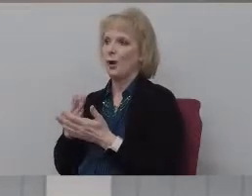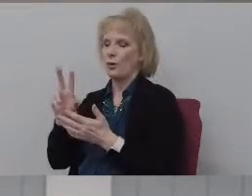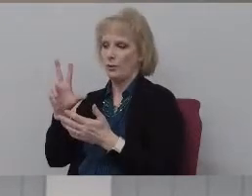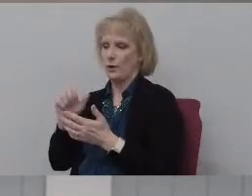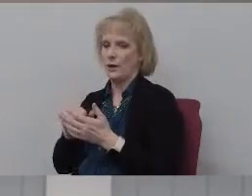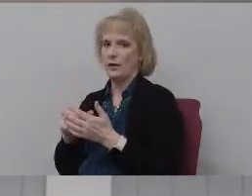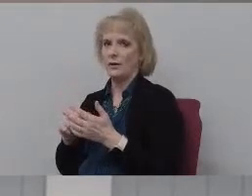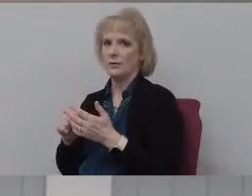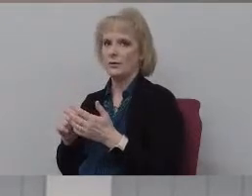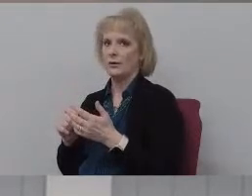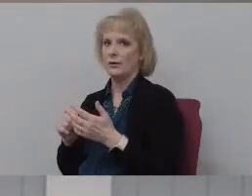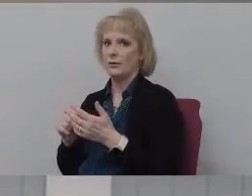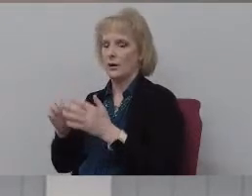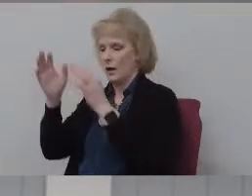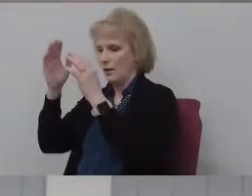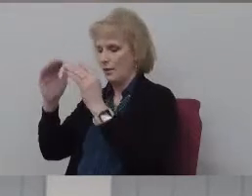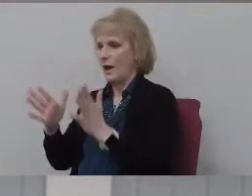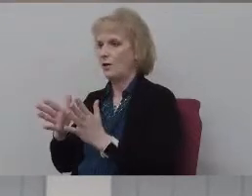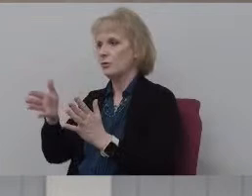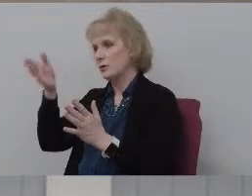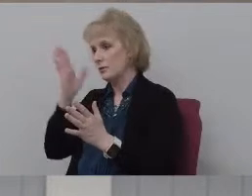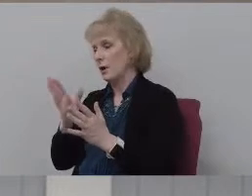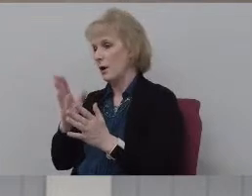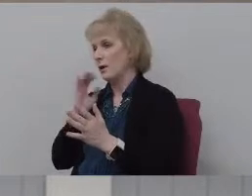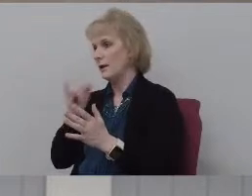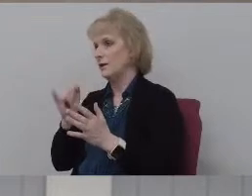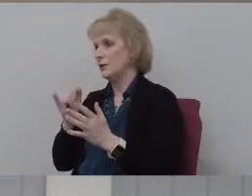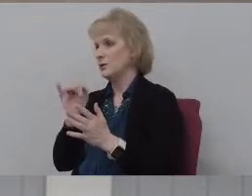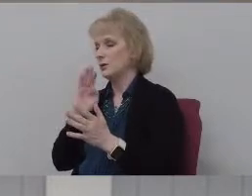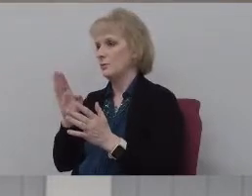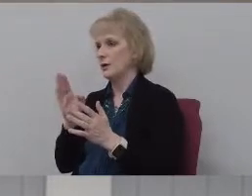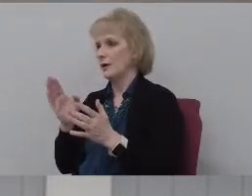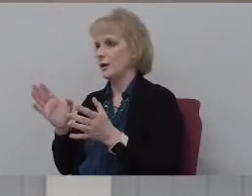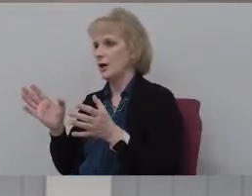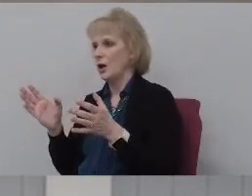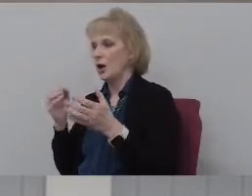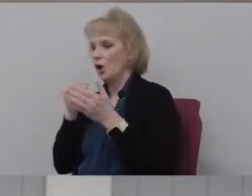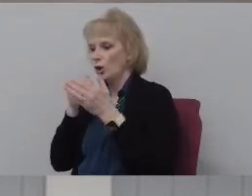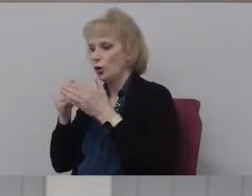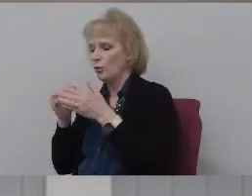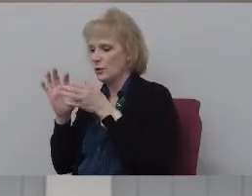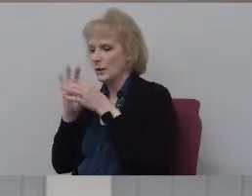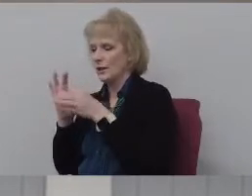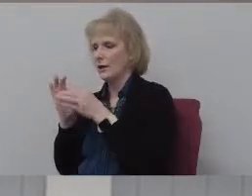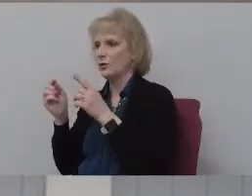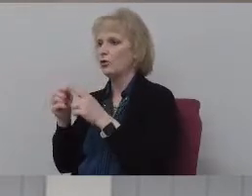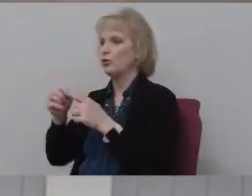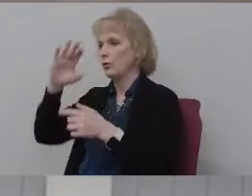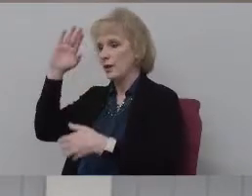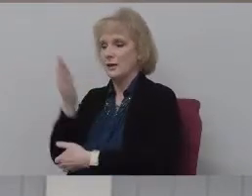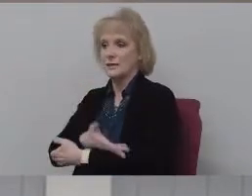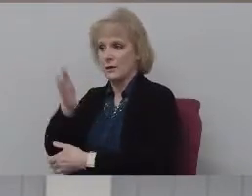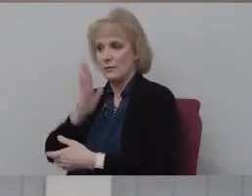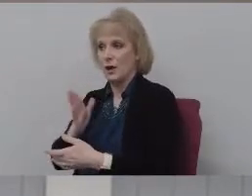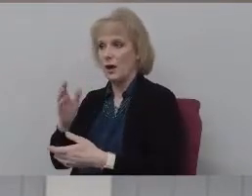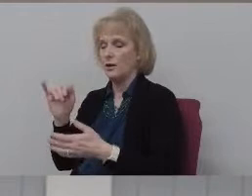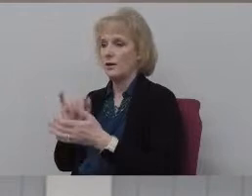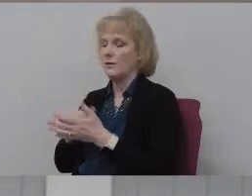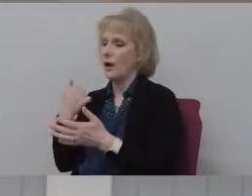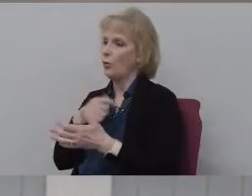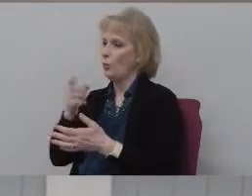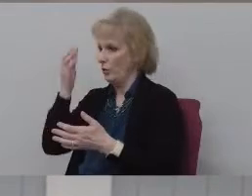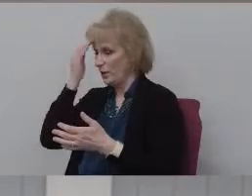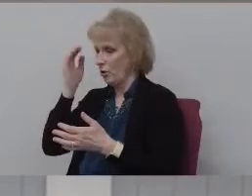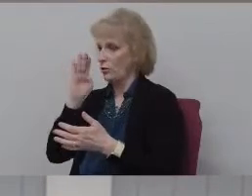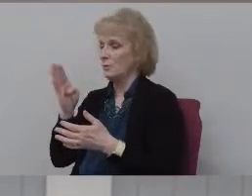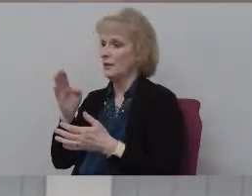that I see that the house of God is to be intimately connected to the Son of God, who we know to be Jesus. Look